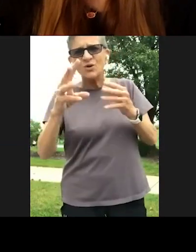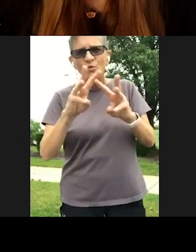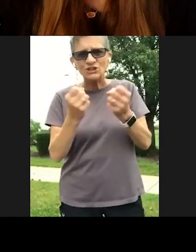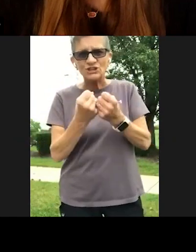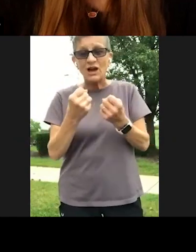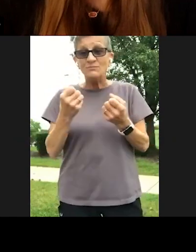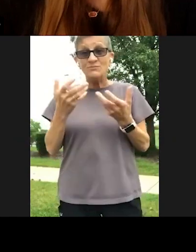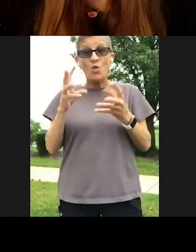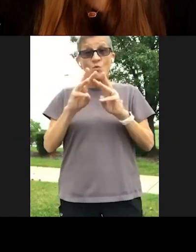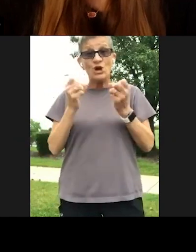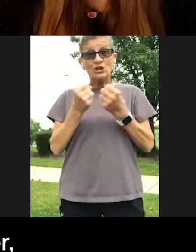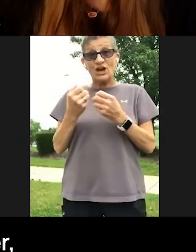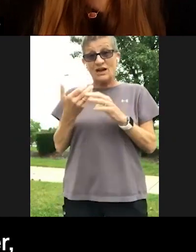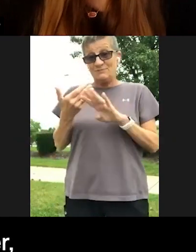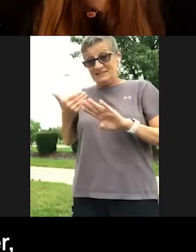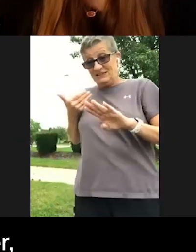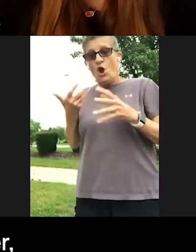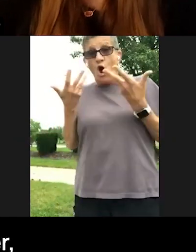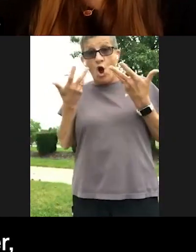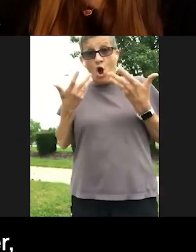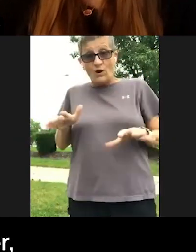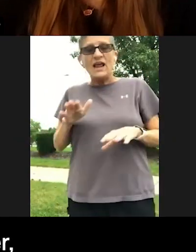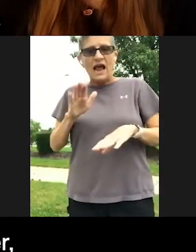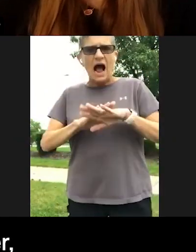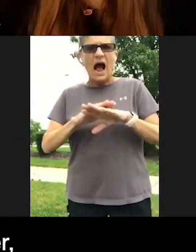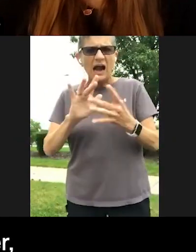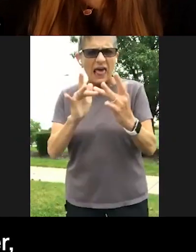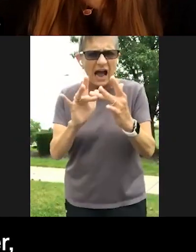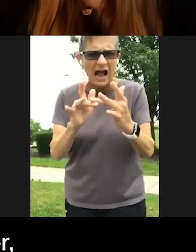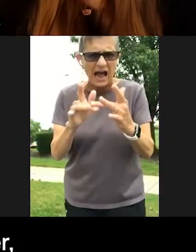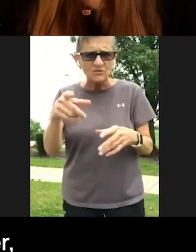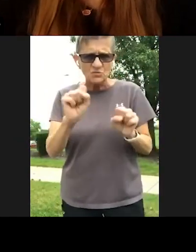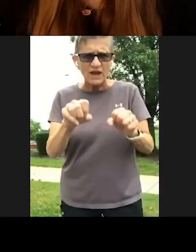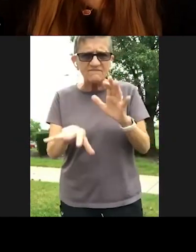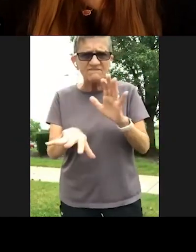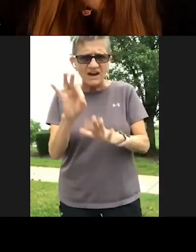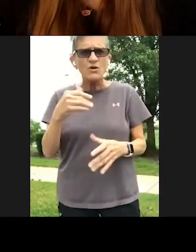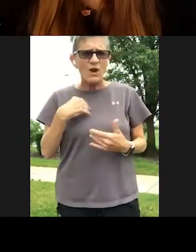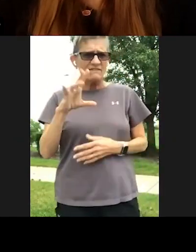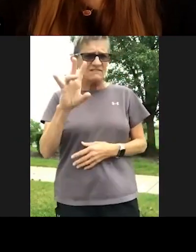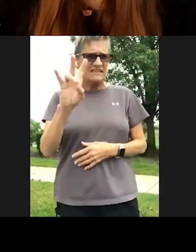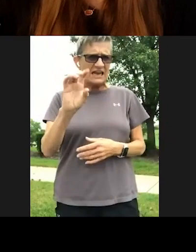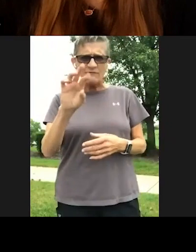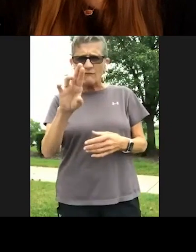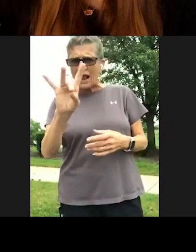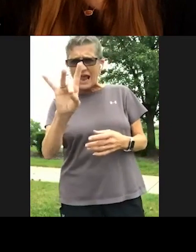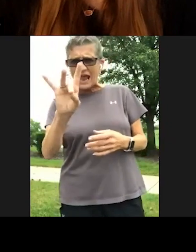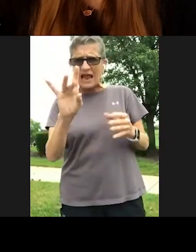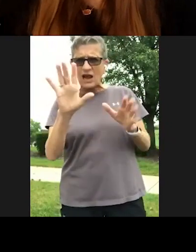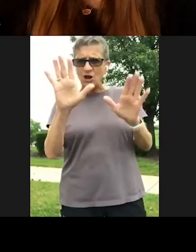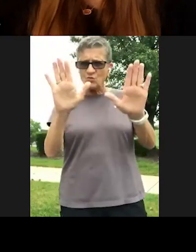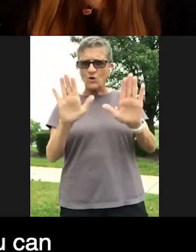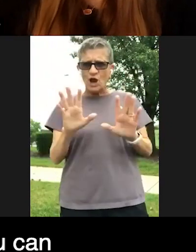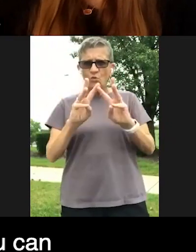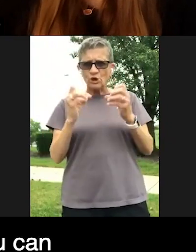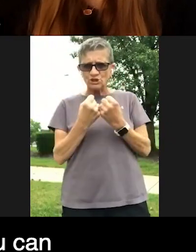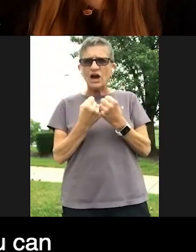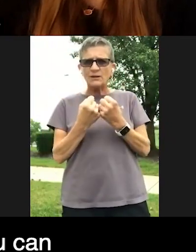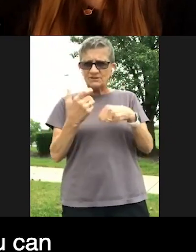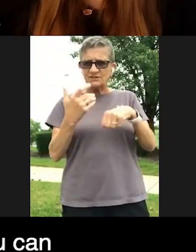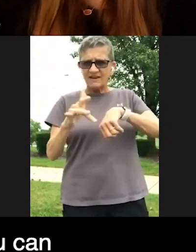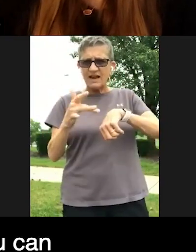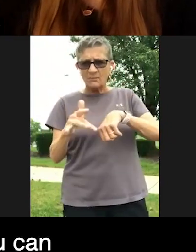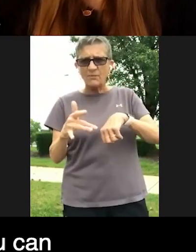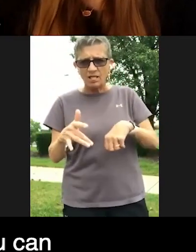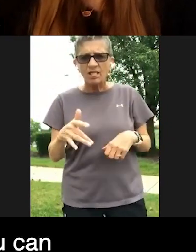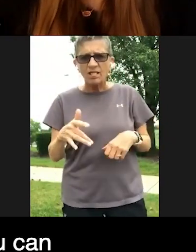are available online. And there are another at least 7 or 8 really great workshops that are available. Addie, I don't know